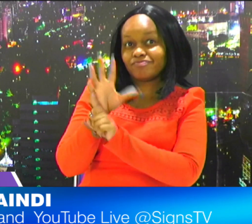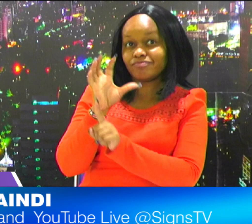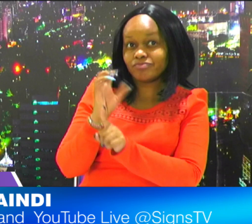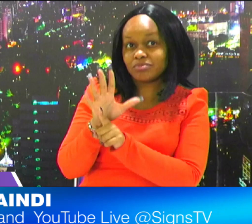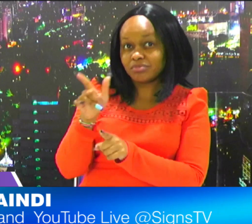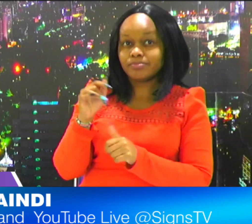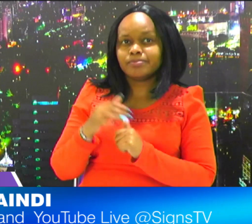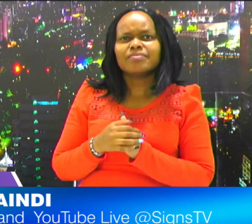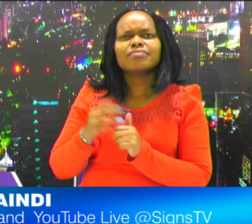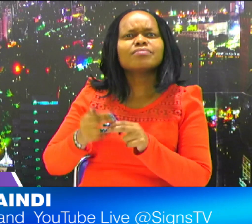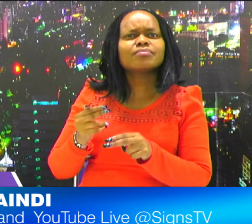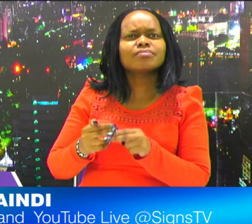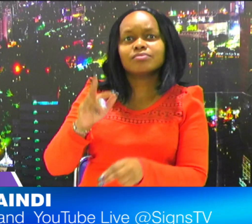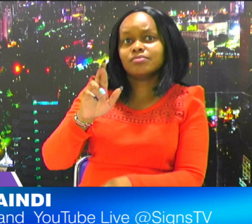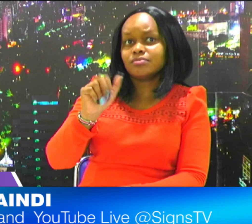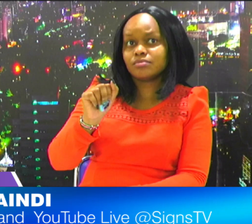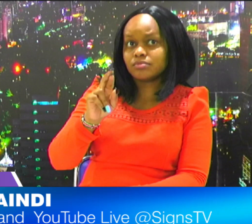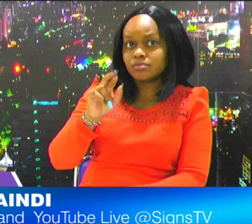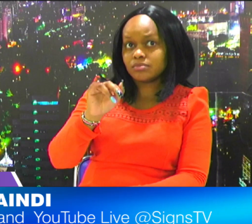Through his legal counsel,